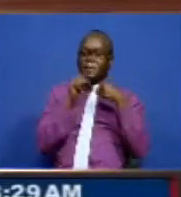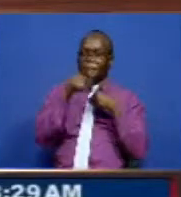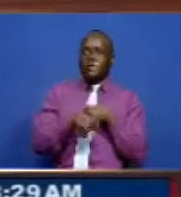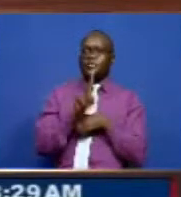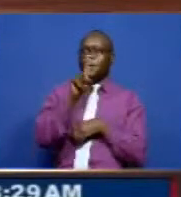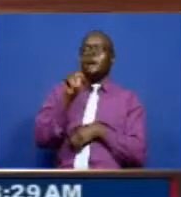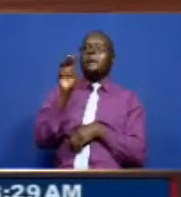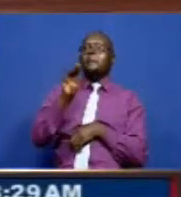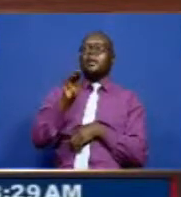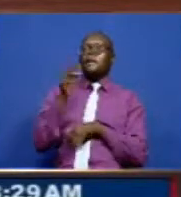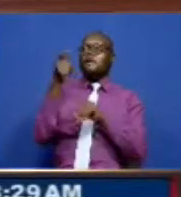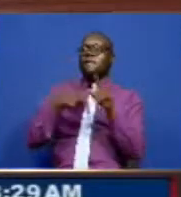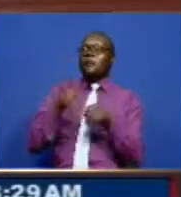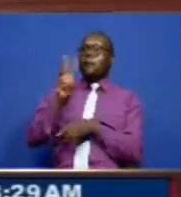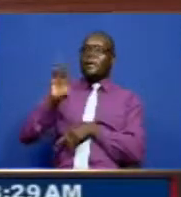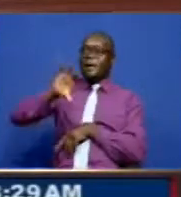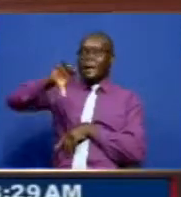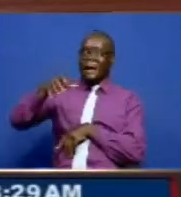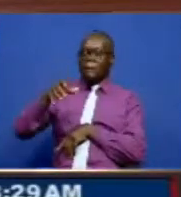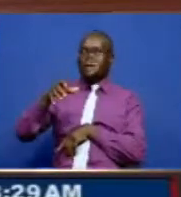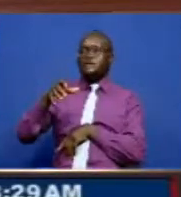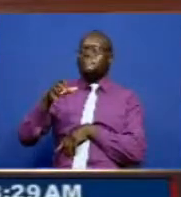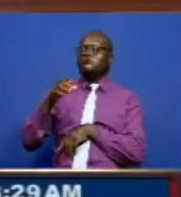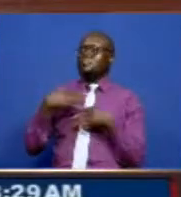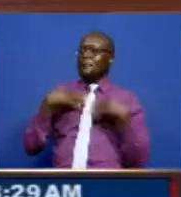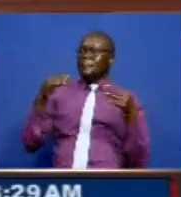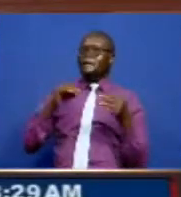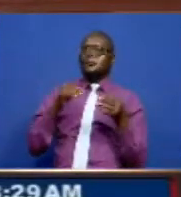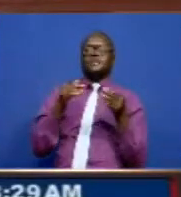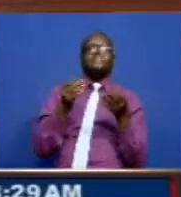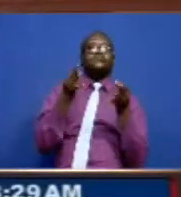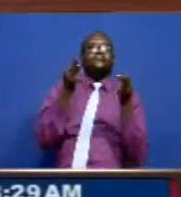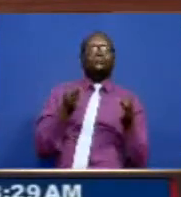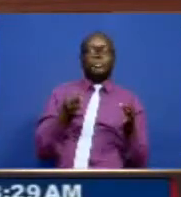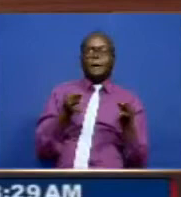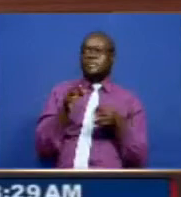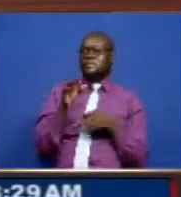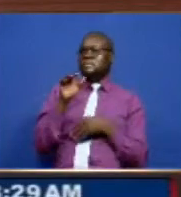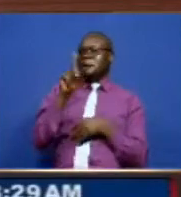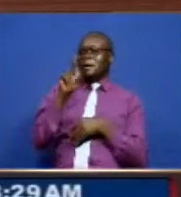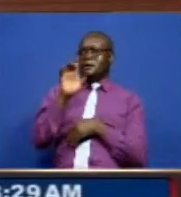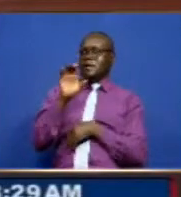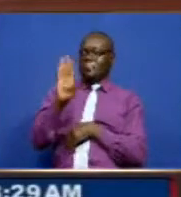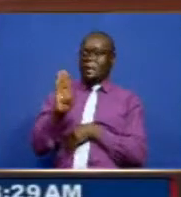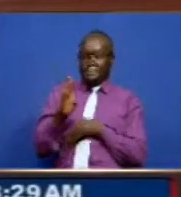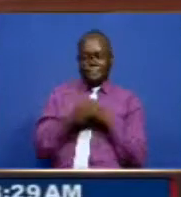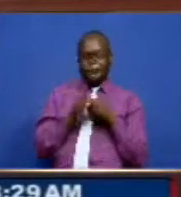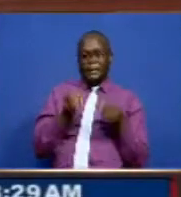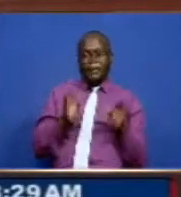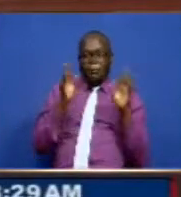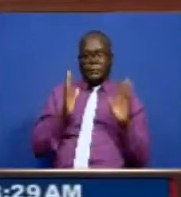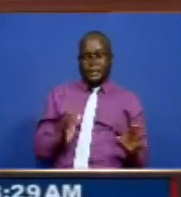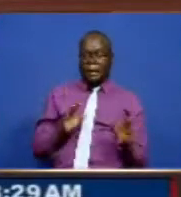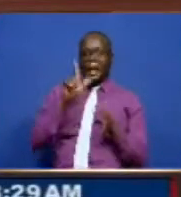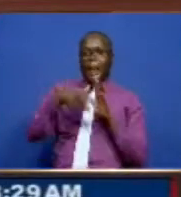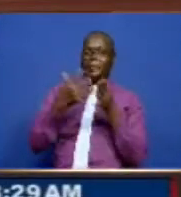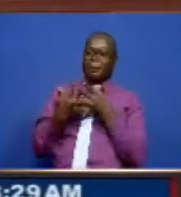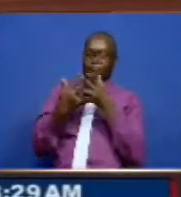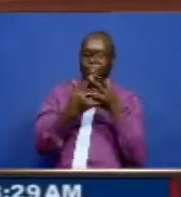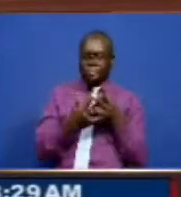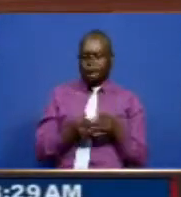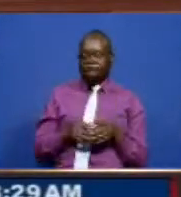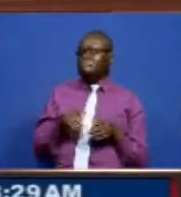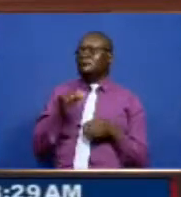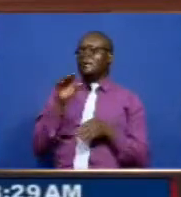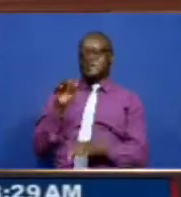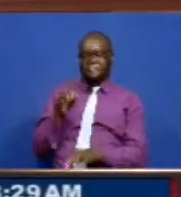million from Wajir County impressed account held at KCB Wajir branch. The officer, who was later arrested by Ethics